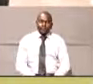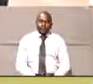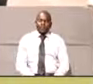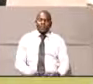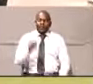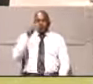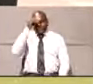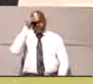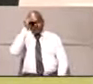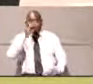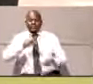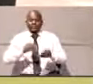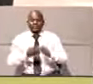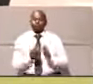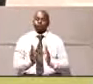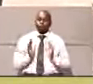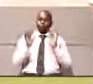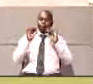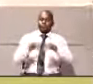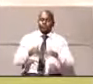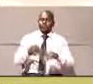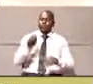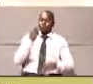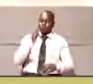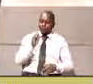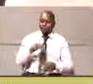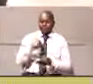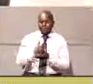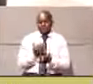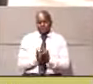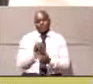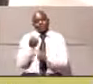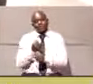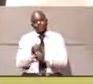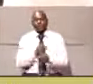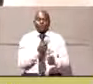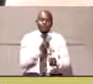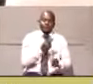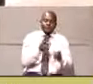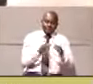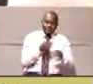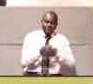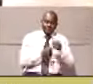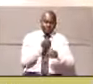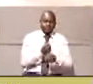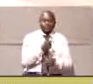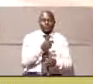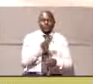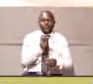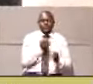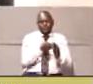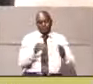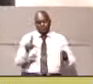2018-2019. Education stakeholders have gathered to review the sector's performance for the financial year 2018-2019, draw lessons